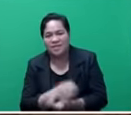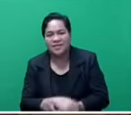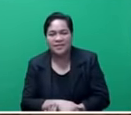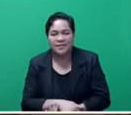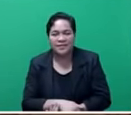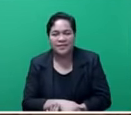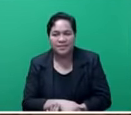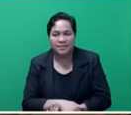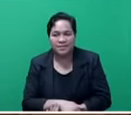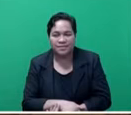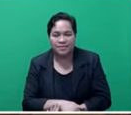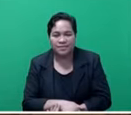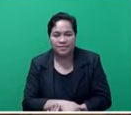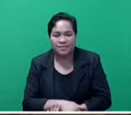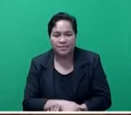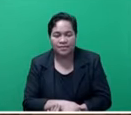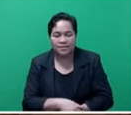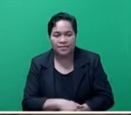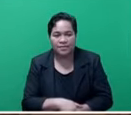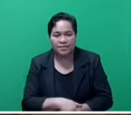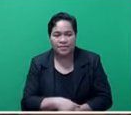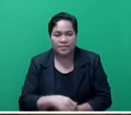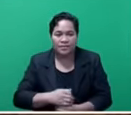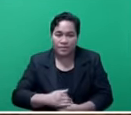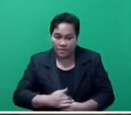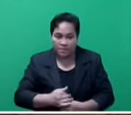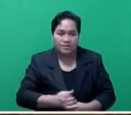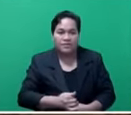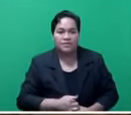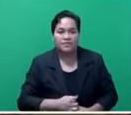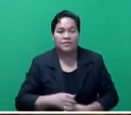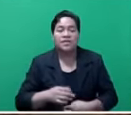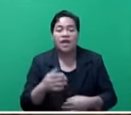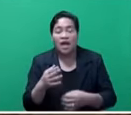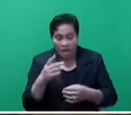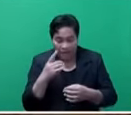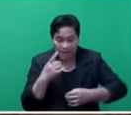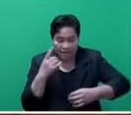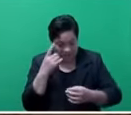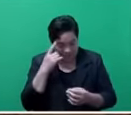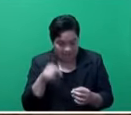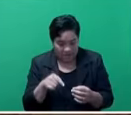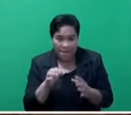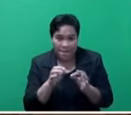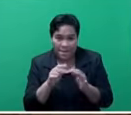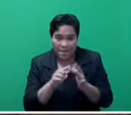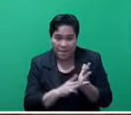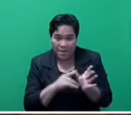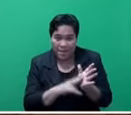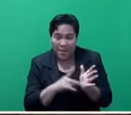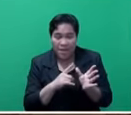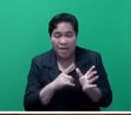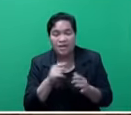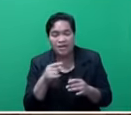One of the things, that was highlighted earlier this week, I think it was done by the Honorable Biman Prasad, one of the things that has come out of the report is